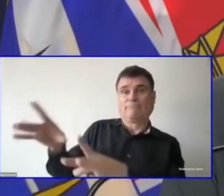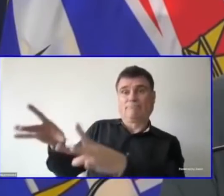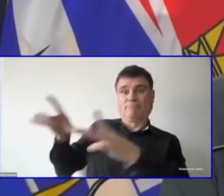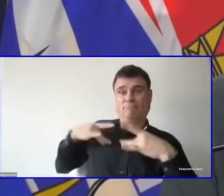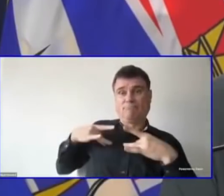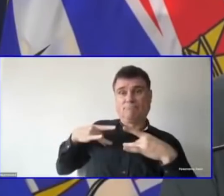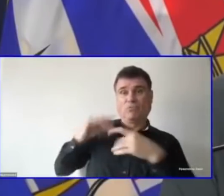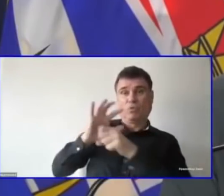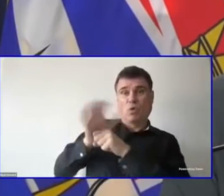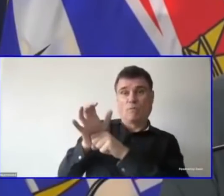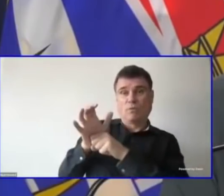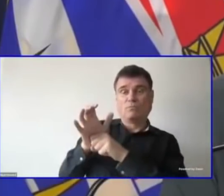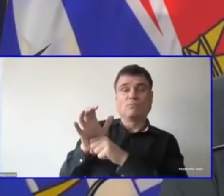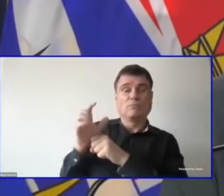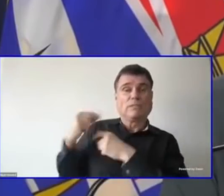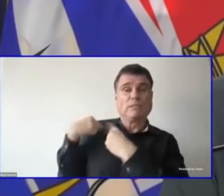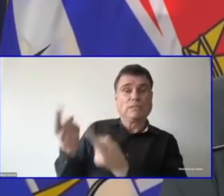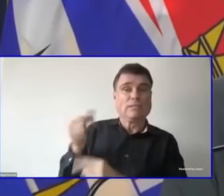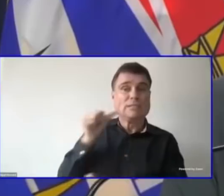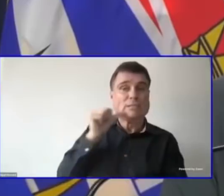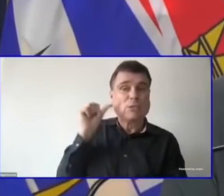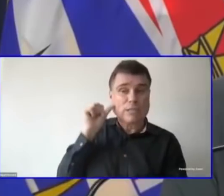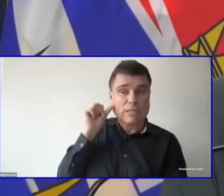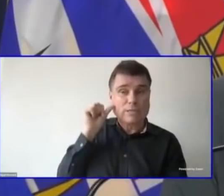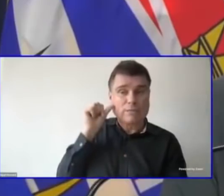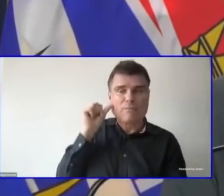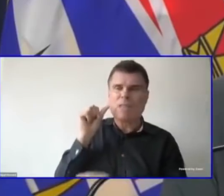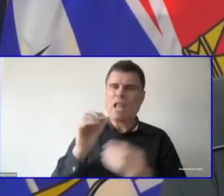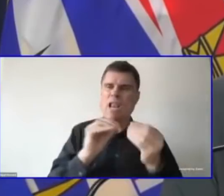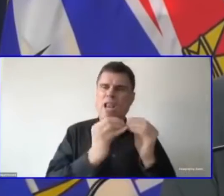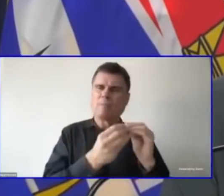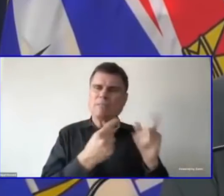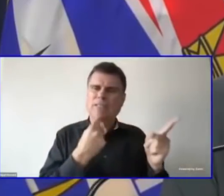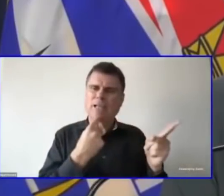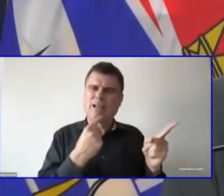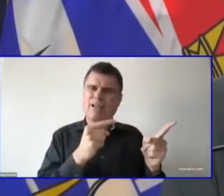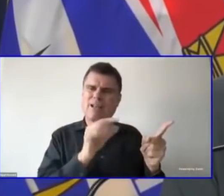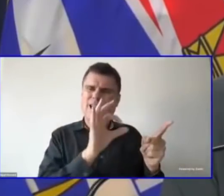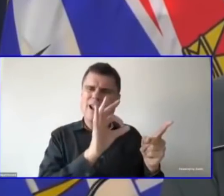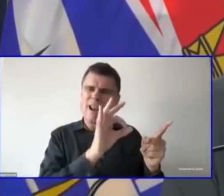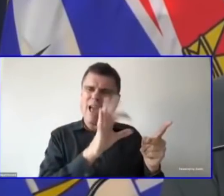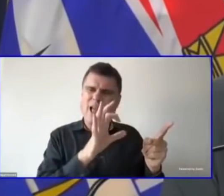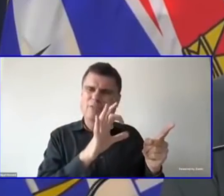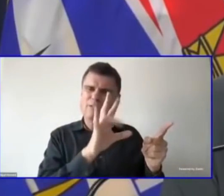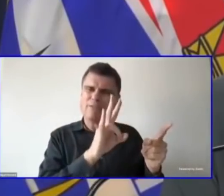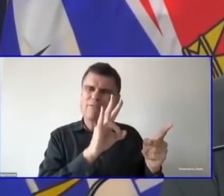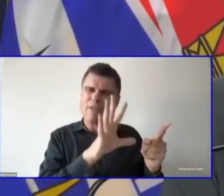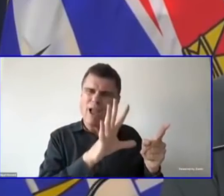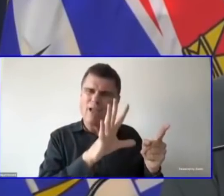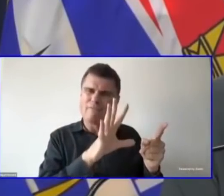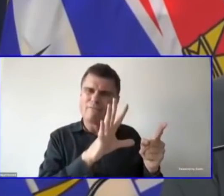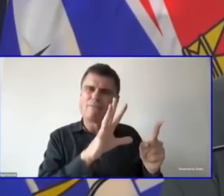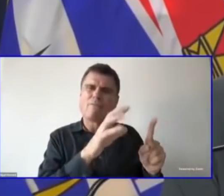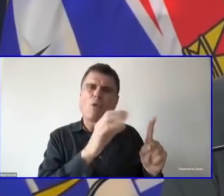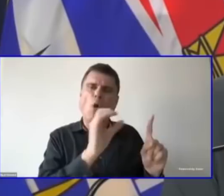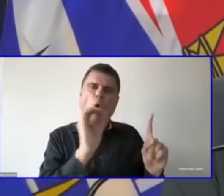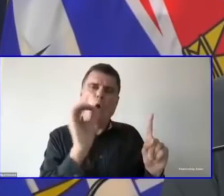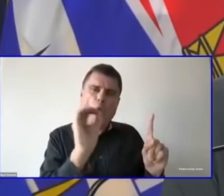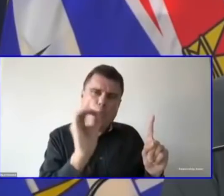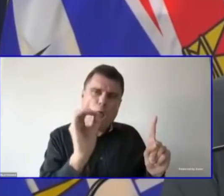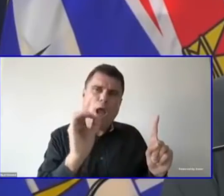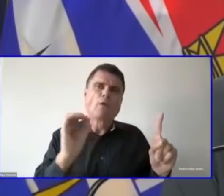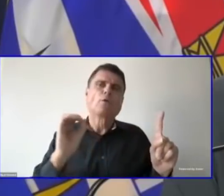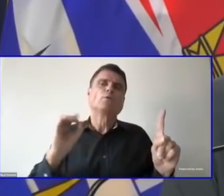cases yesterday, but the data said there was 975 Omicron, which is the total we've had so